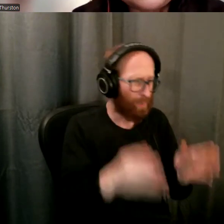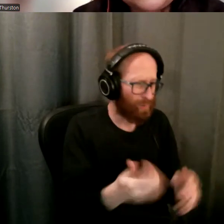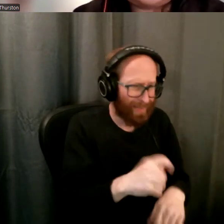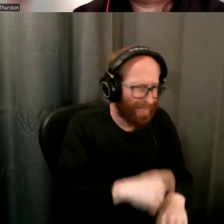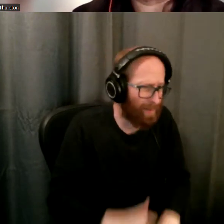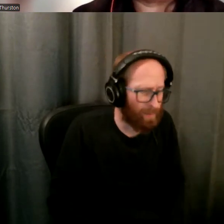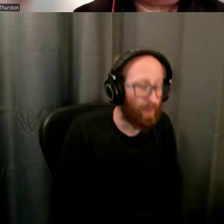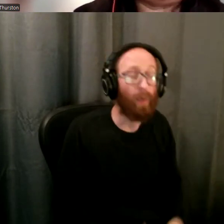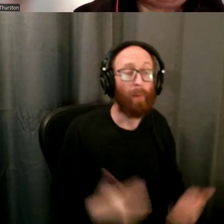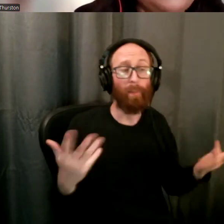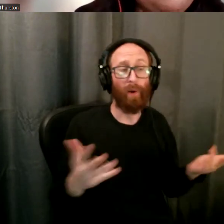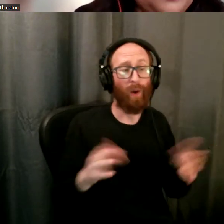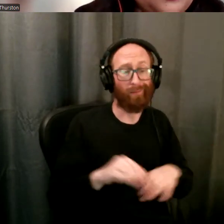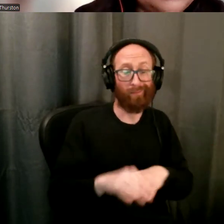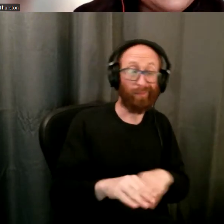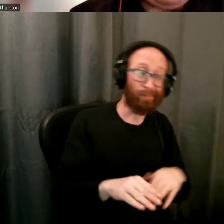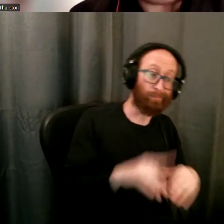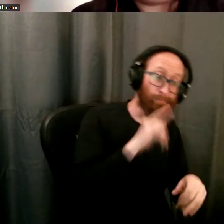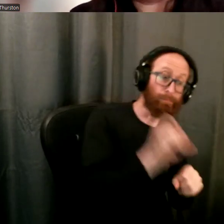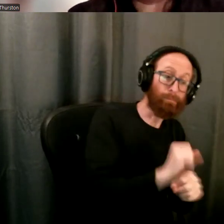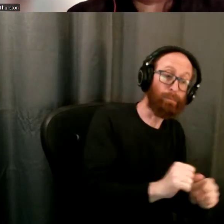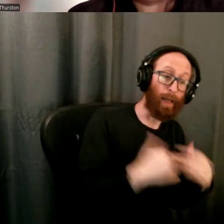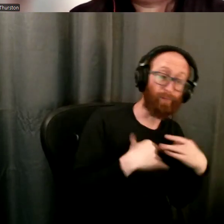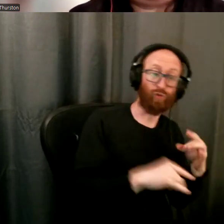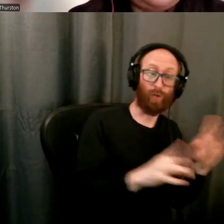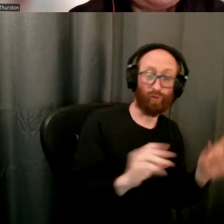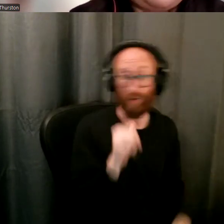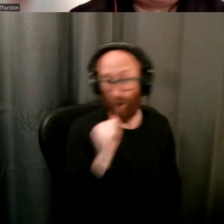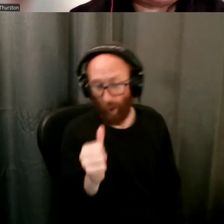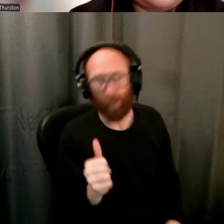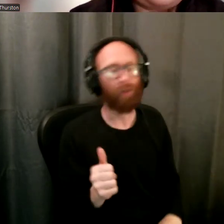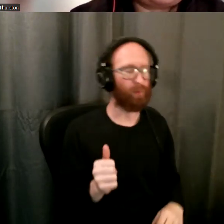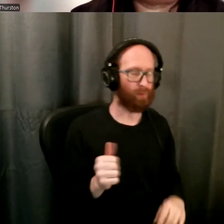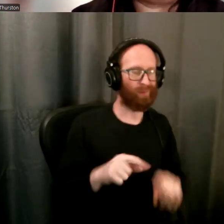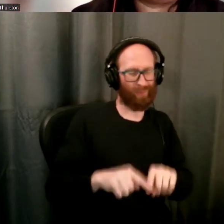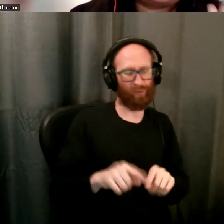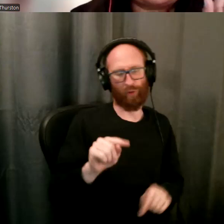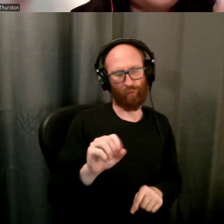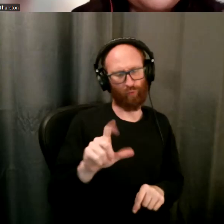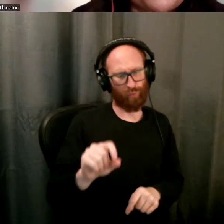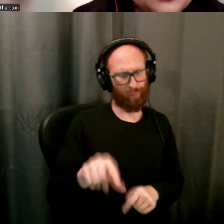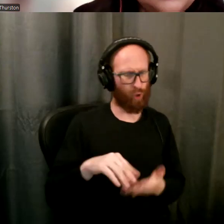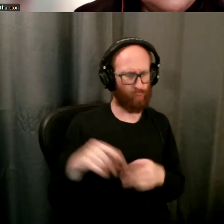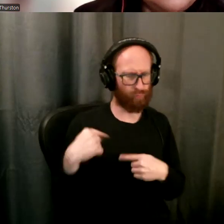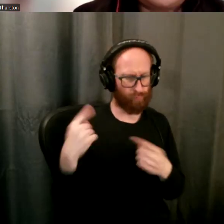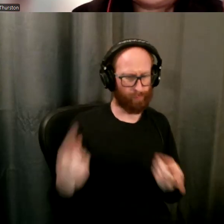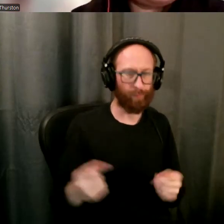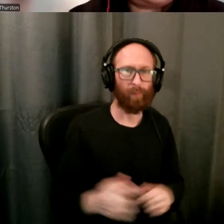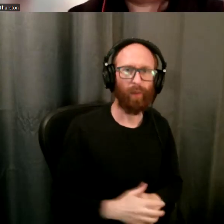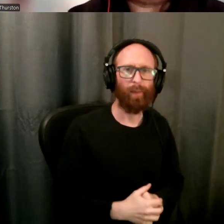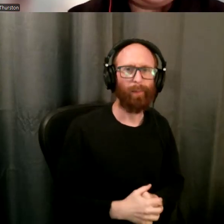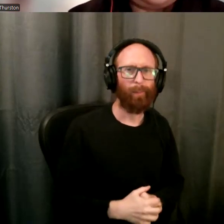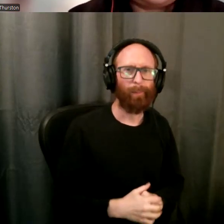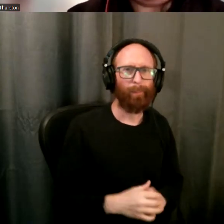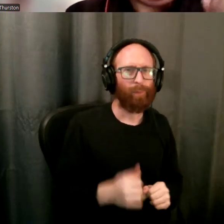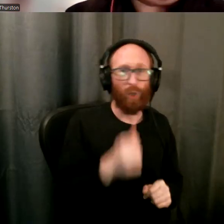tools and the skills that we all have learned. And when I think about resilience, creating that one person, sometimes that's